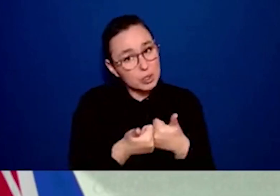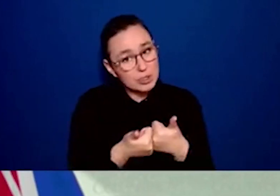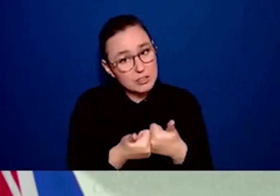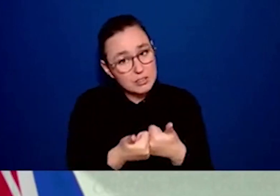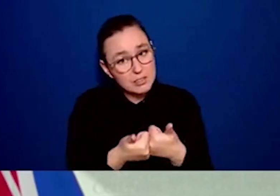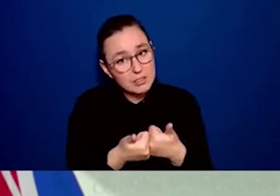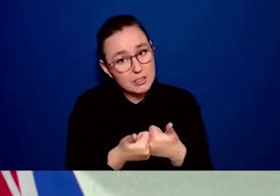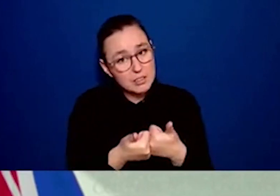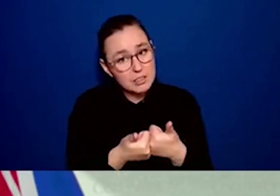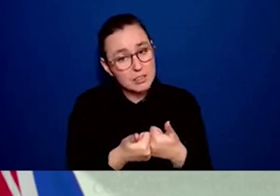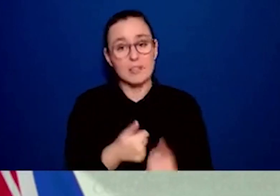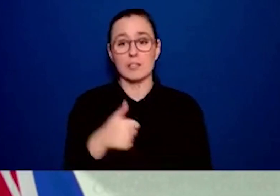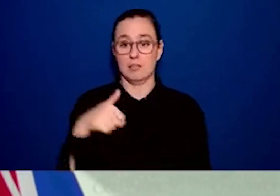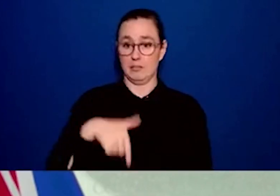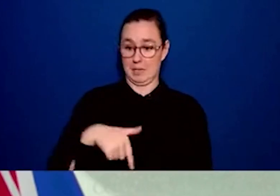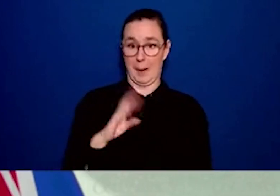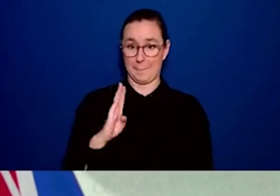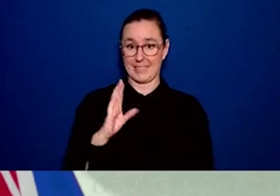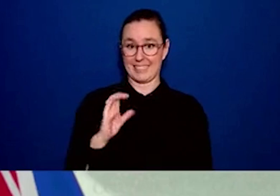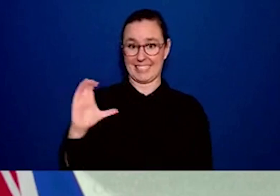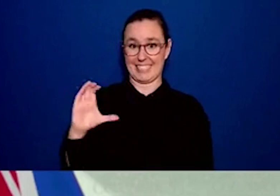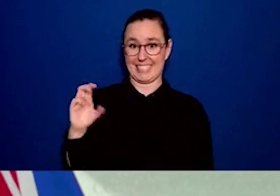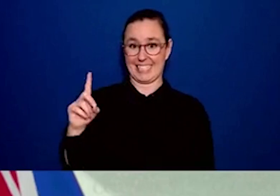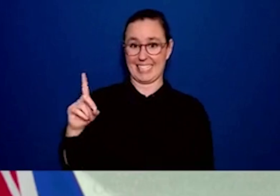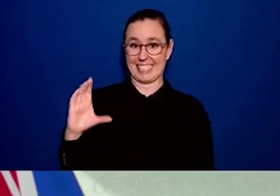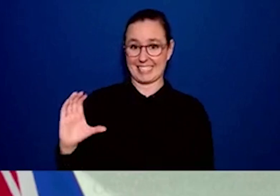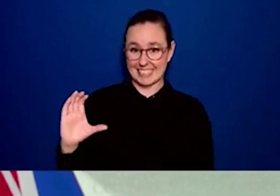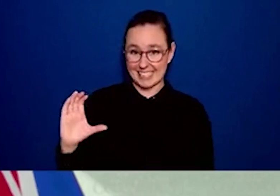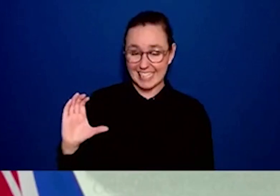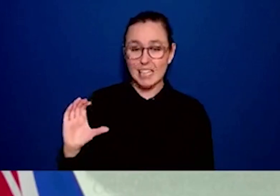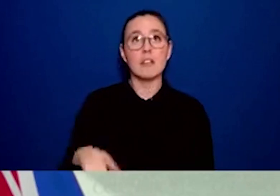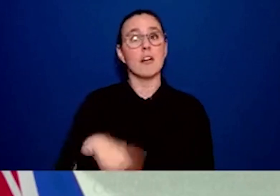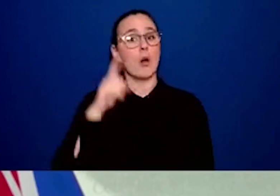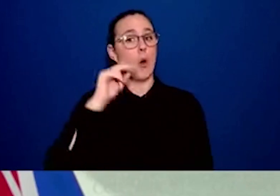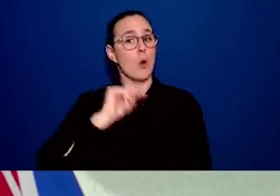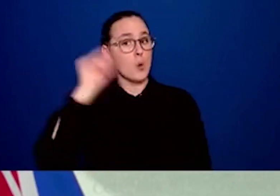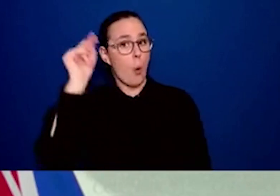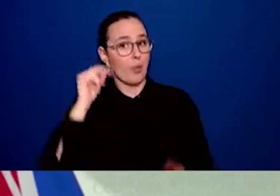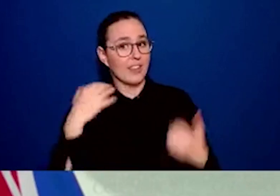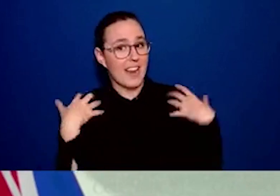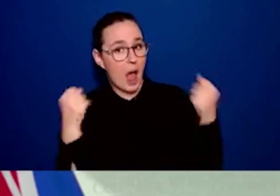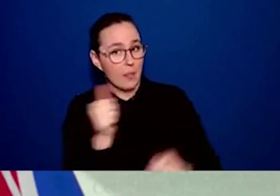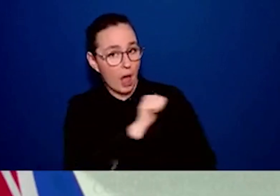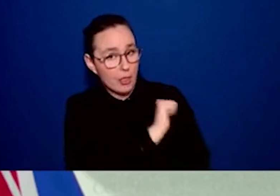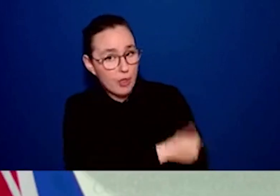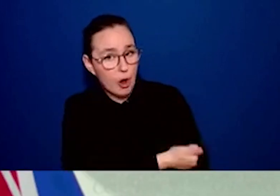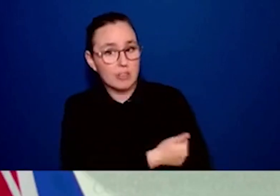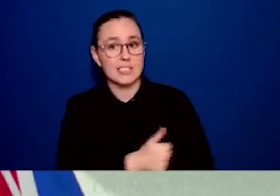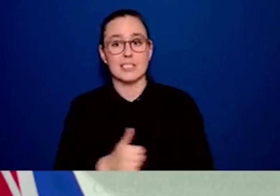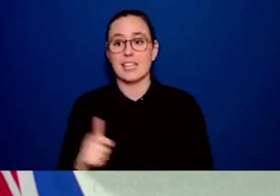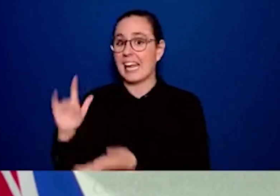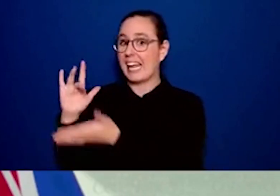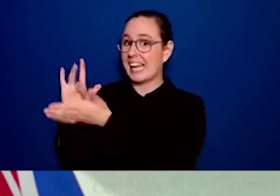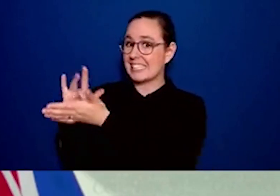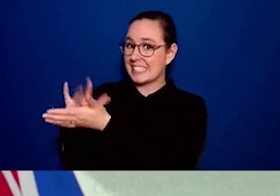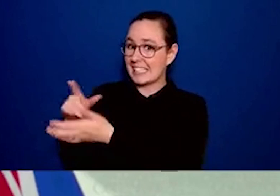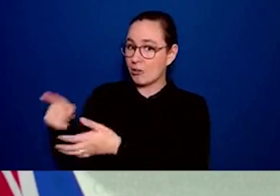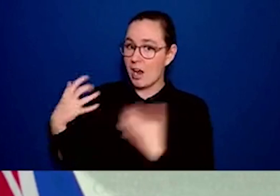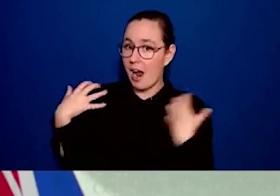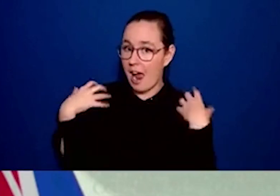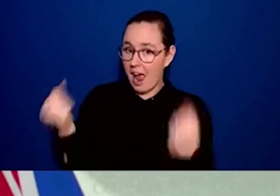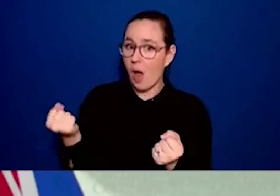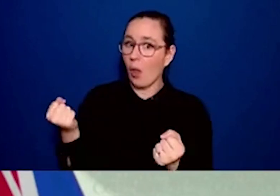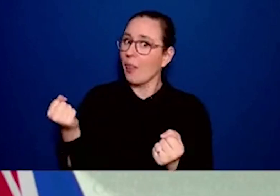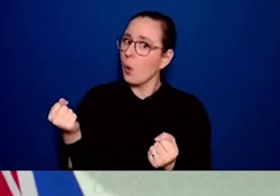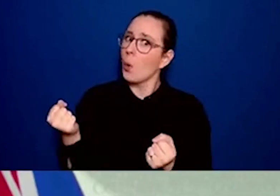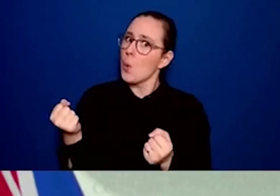the BC Centre for Disease Control and other means, other supports to Northern Health, because this is a time where in Northern Health and in Interior Health in